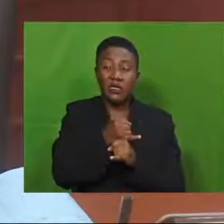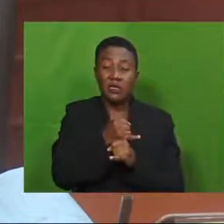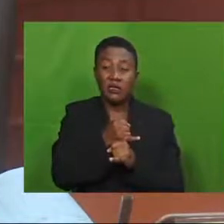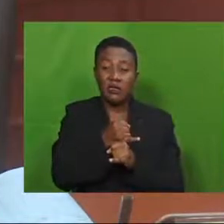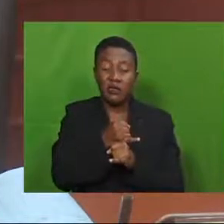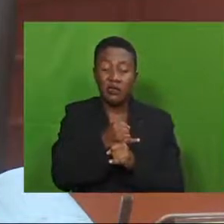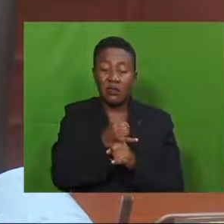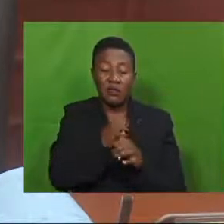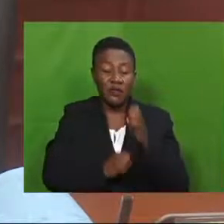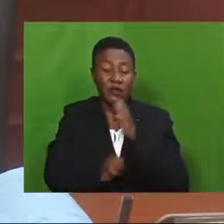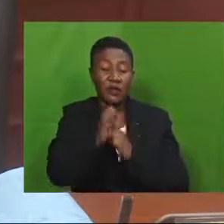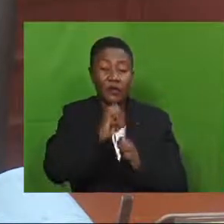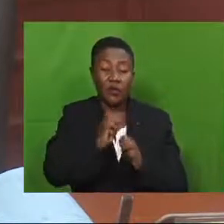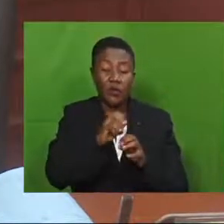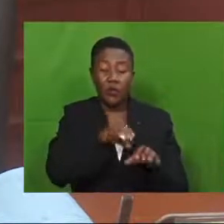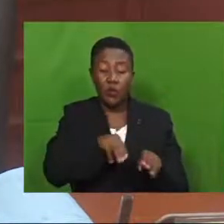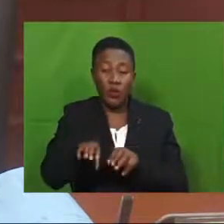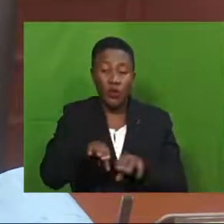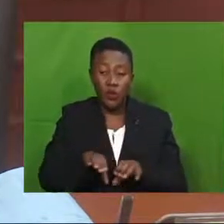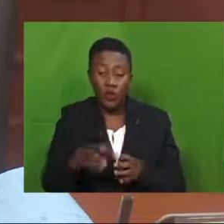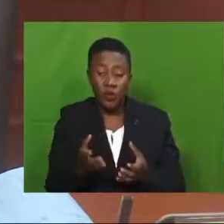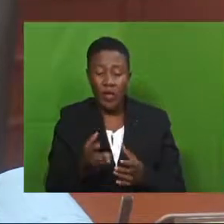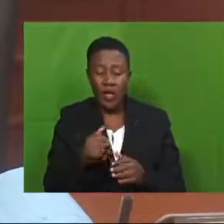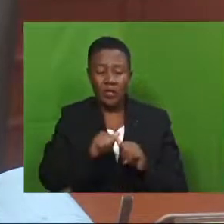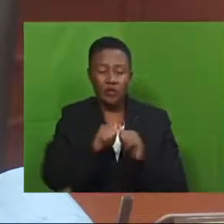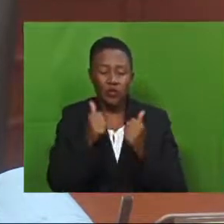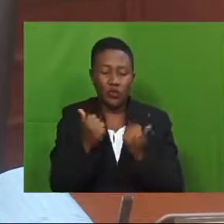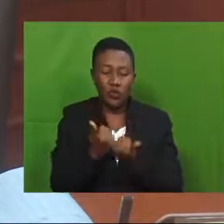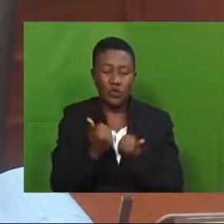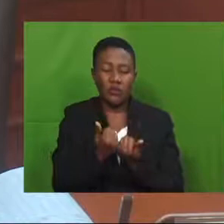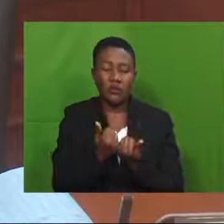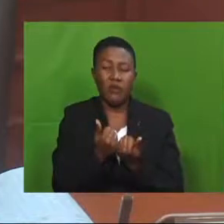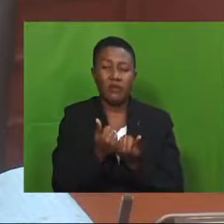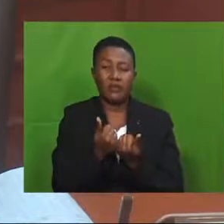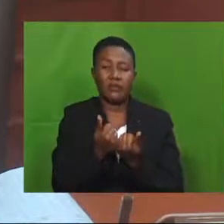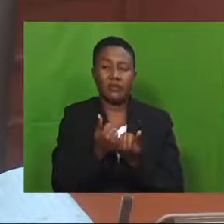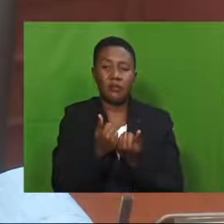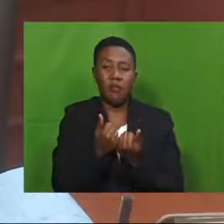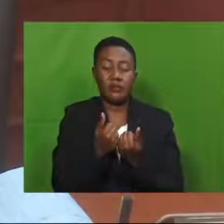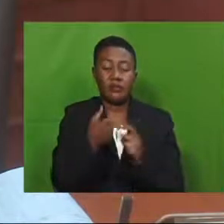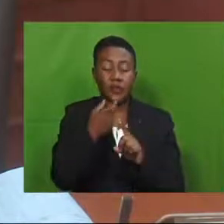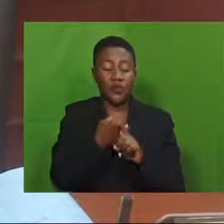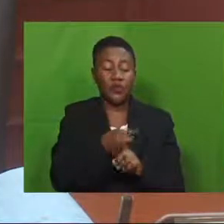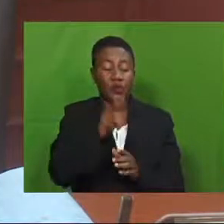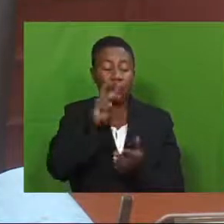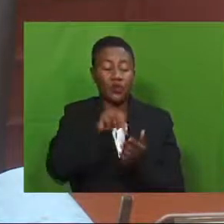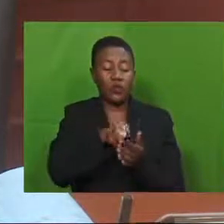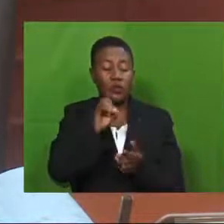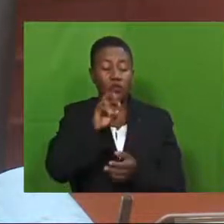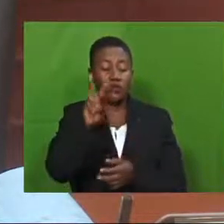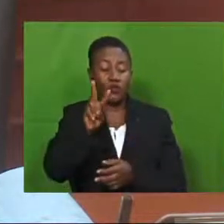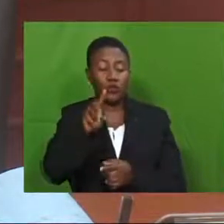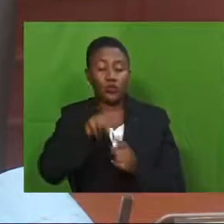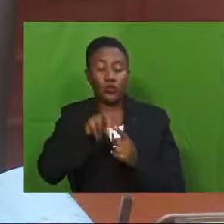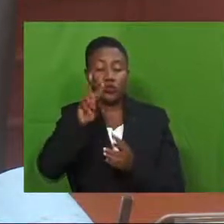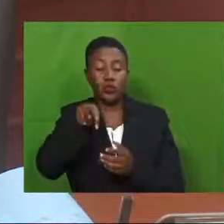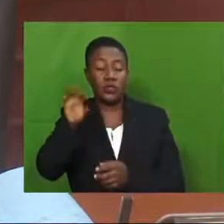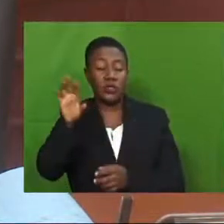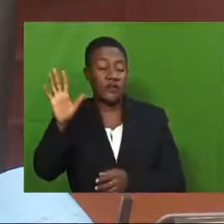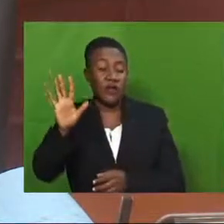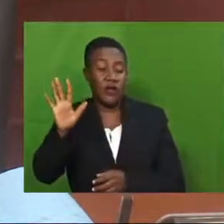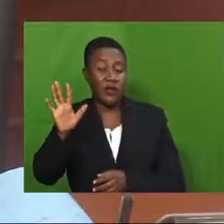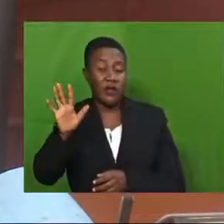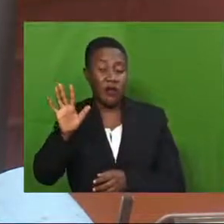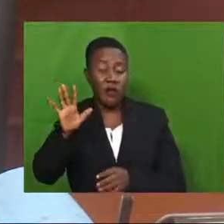president of the International Development Evaluation Association, IDEAS, from 2002 to 2005, and president